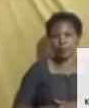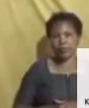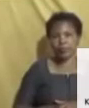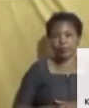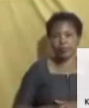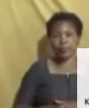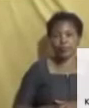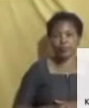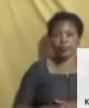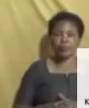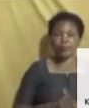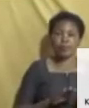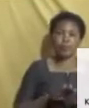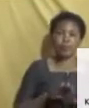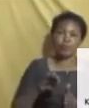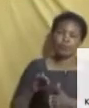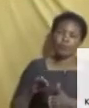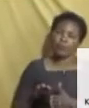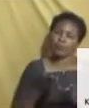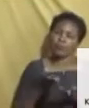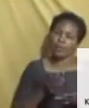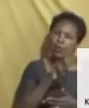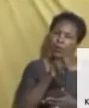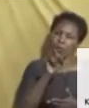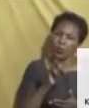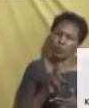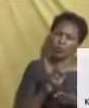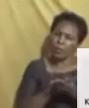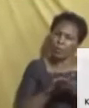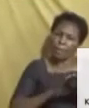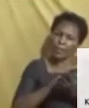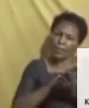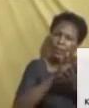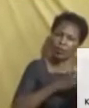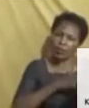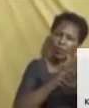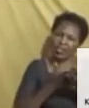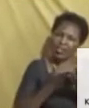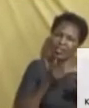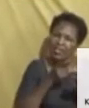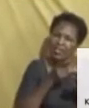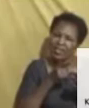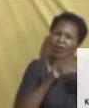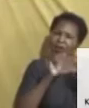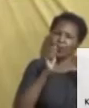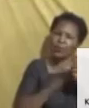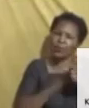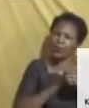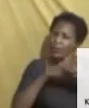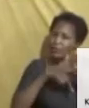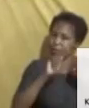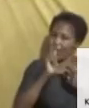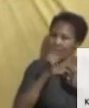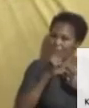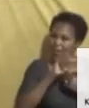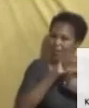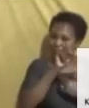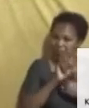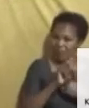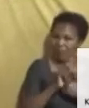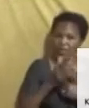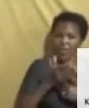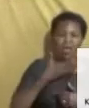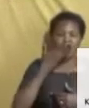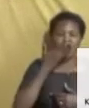Is the basic structure doctrine applicable in Kenya? The answer is